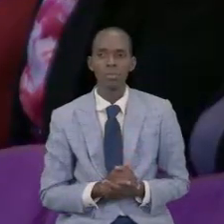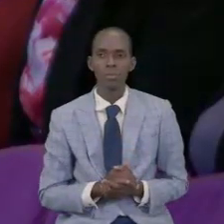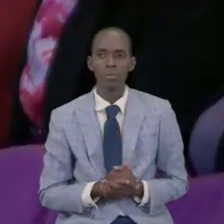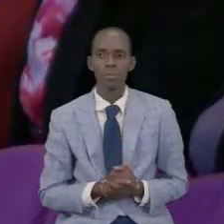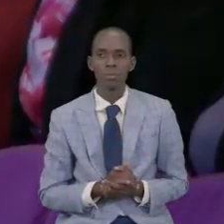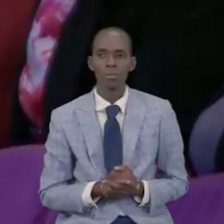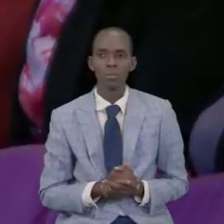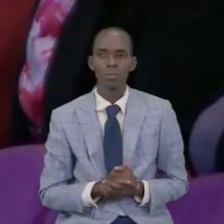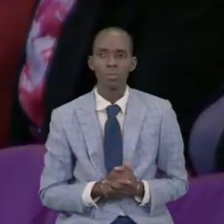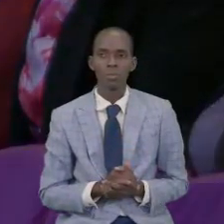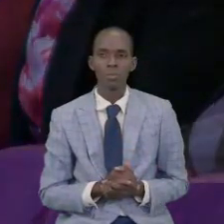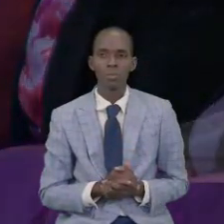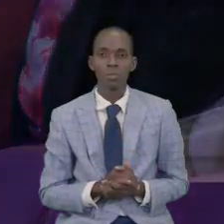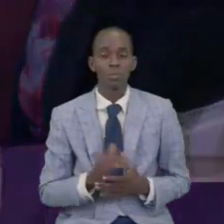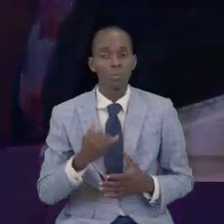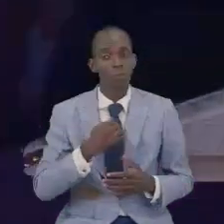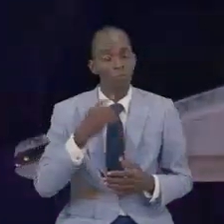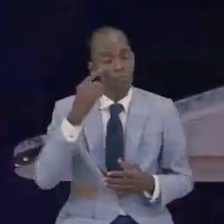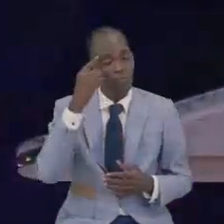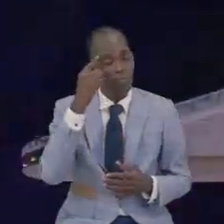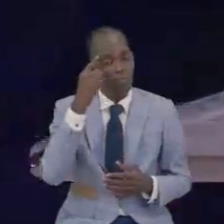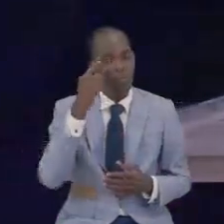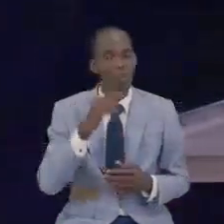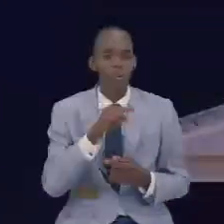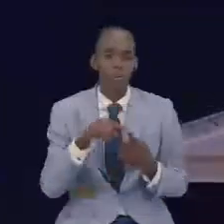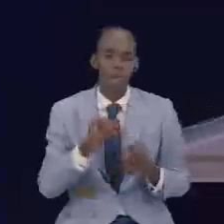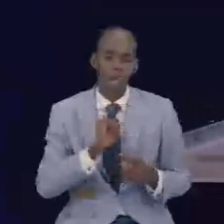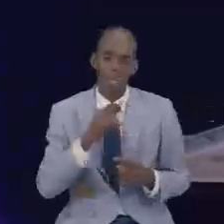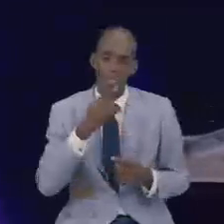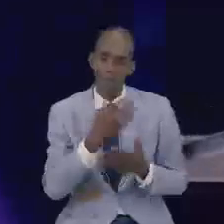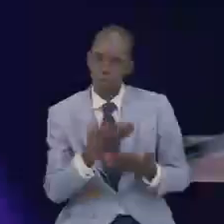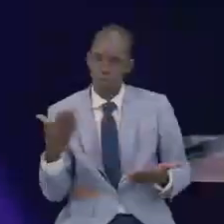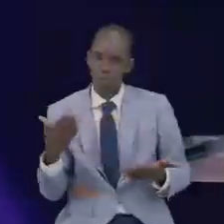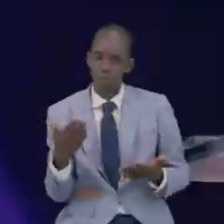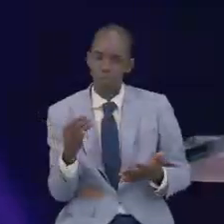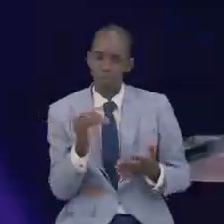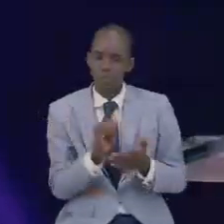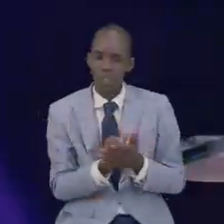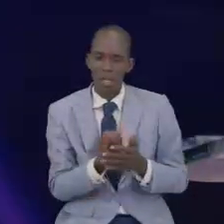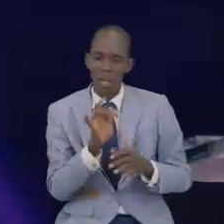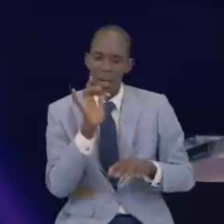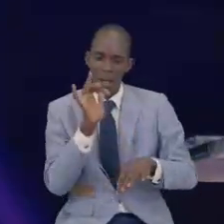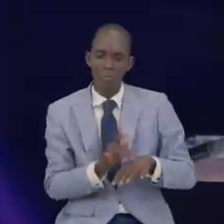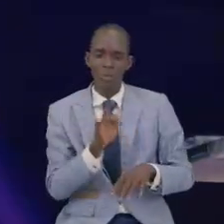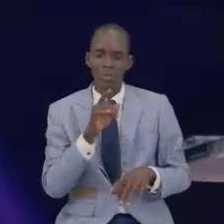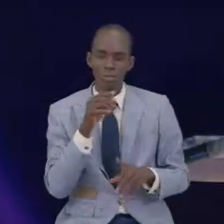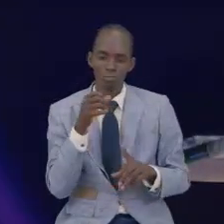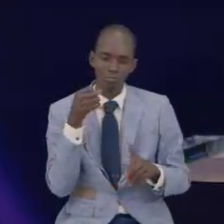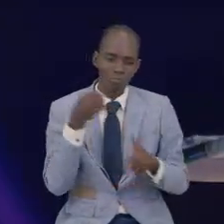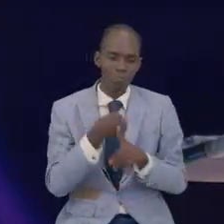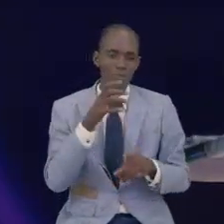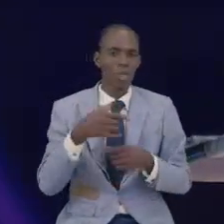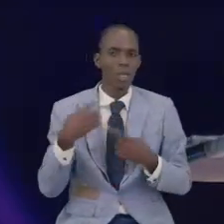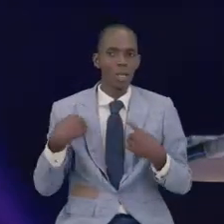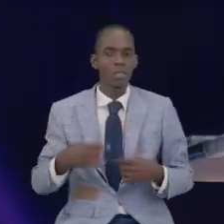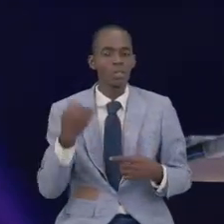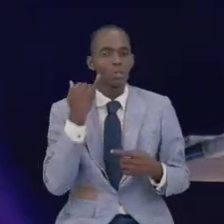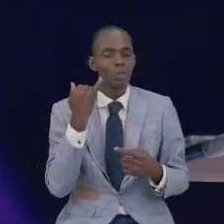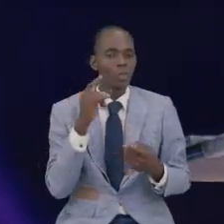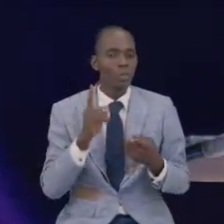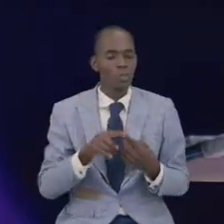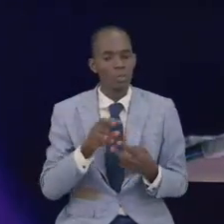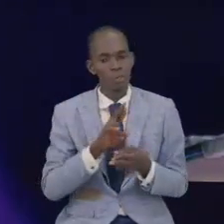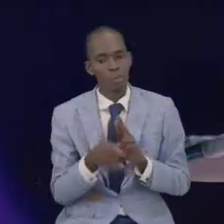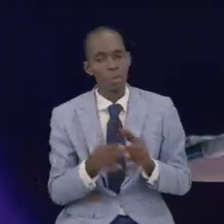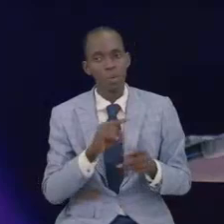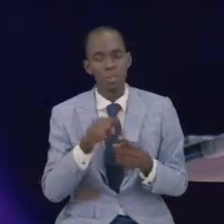You know, I think when I say something that strikes you, instead of repenting, then when I now